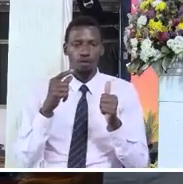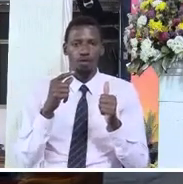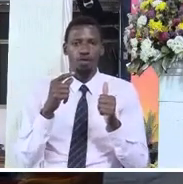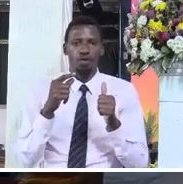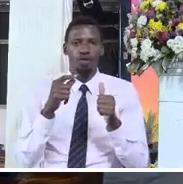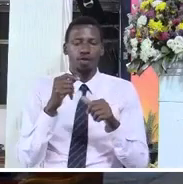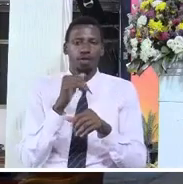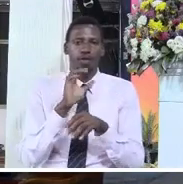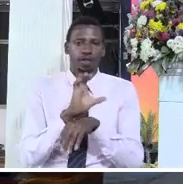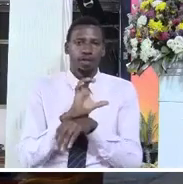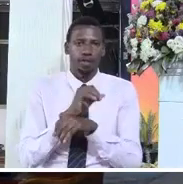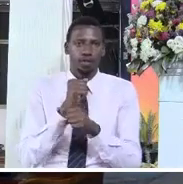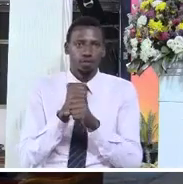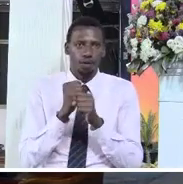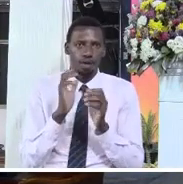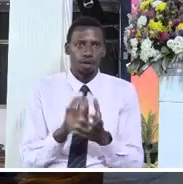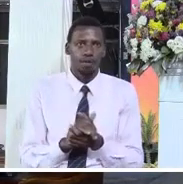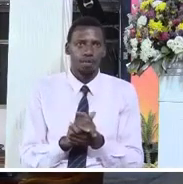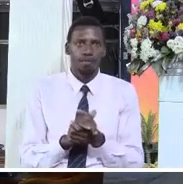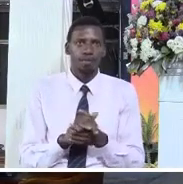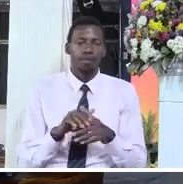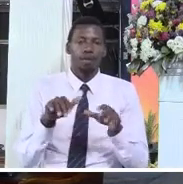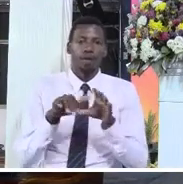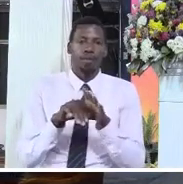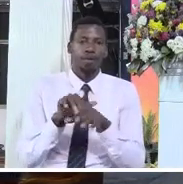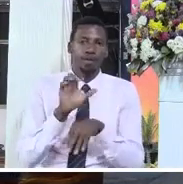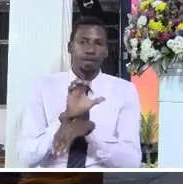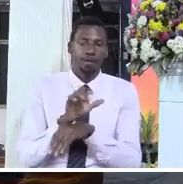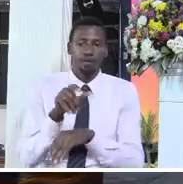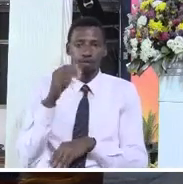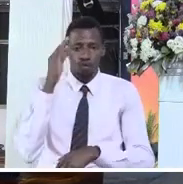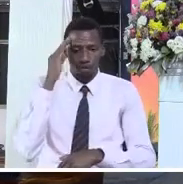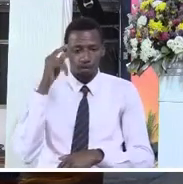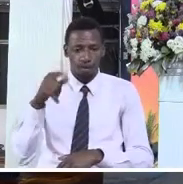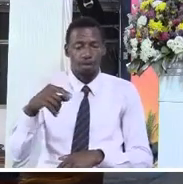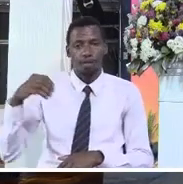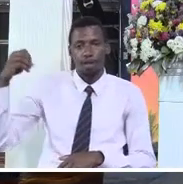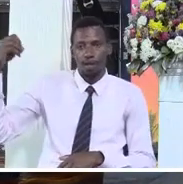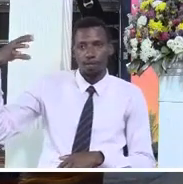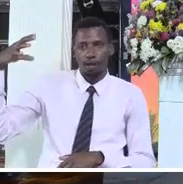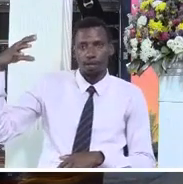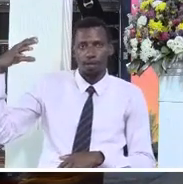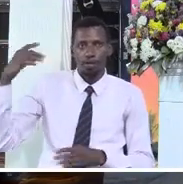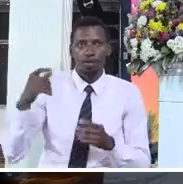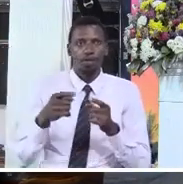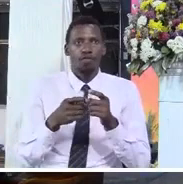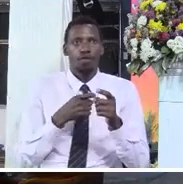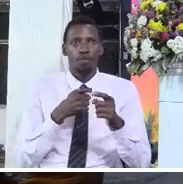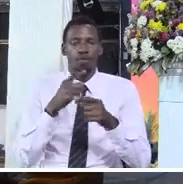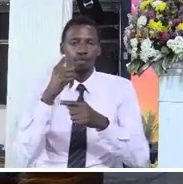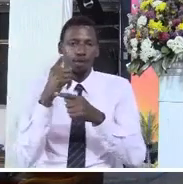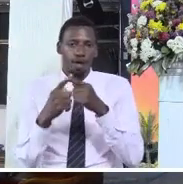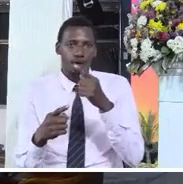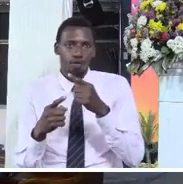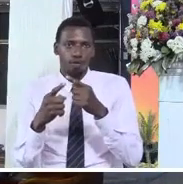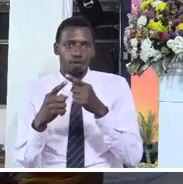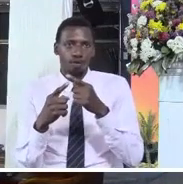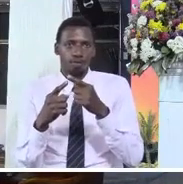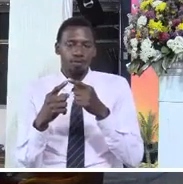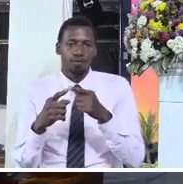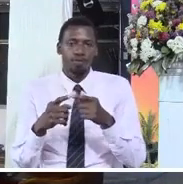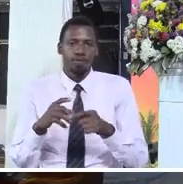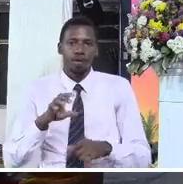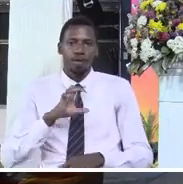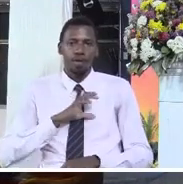Church members, did you know, and this is a revelation from an annual council of the General Conference